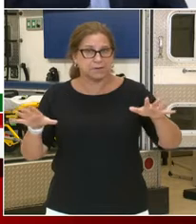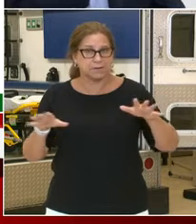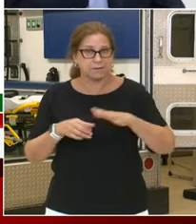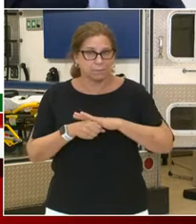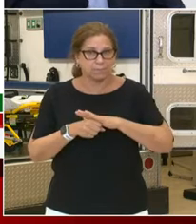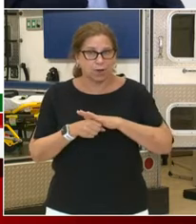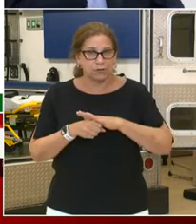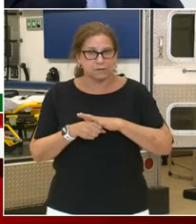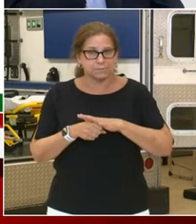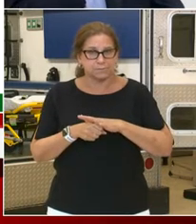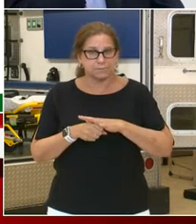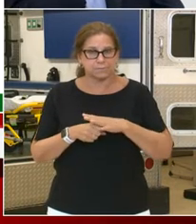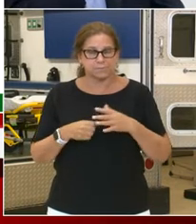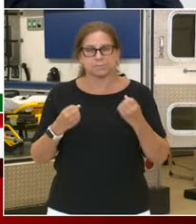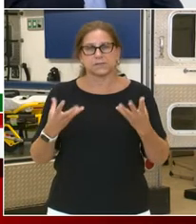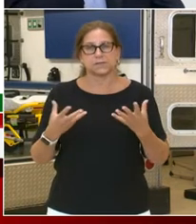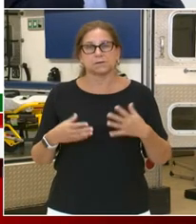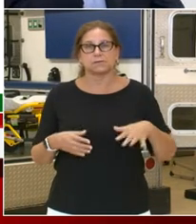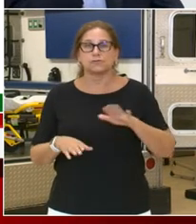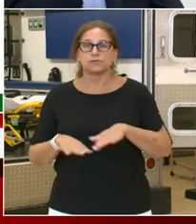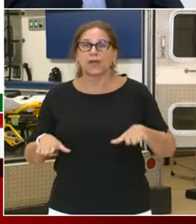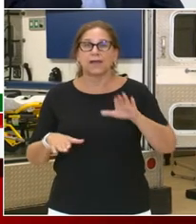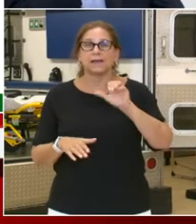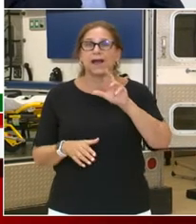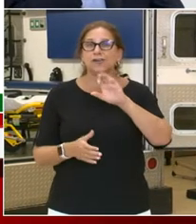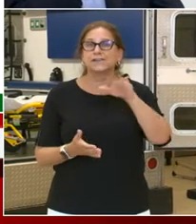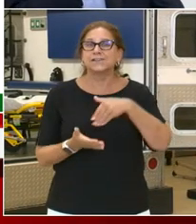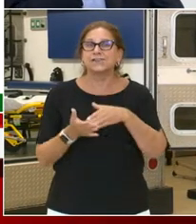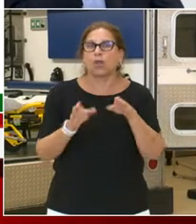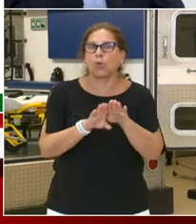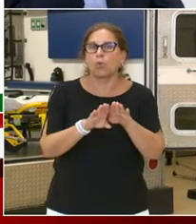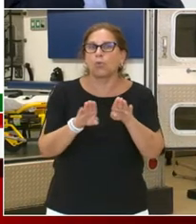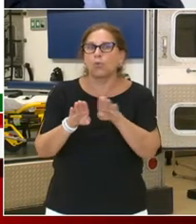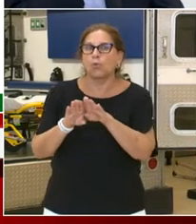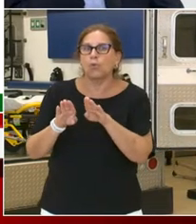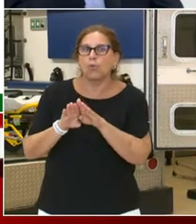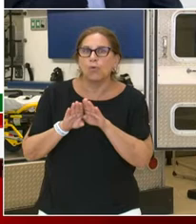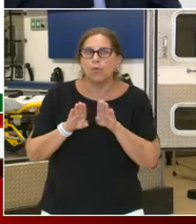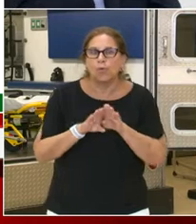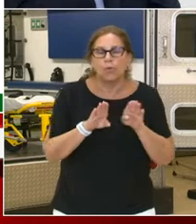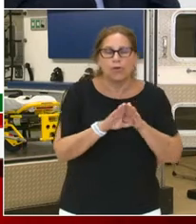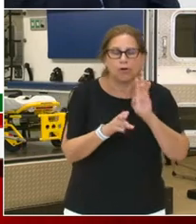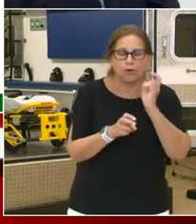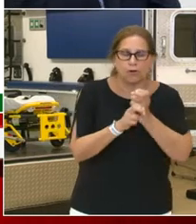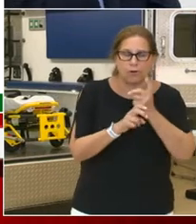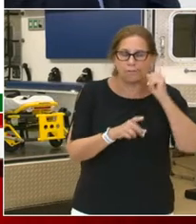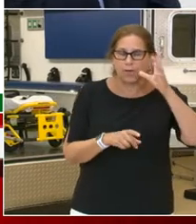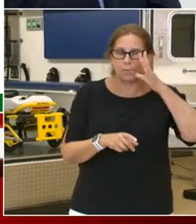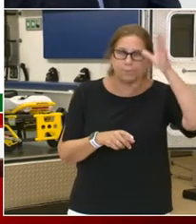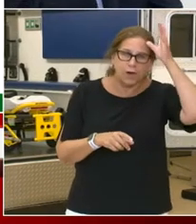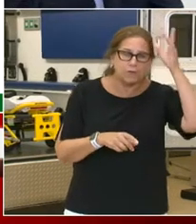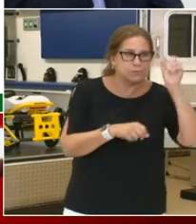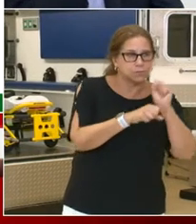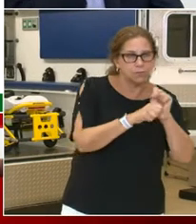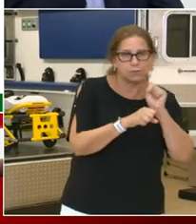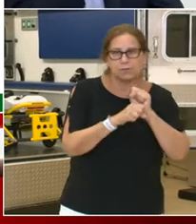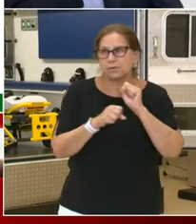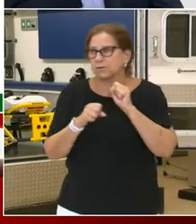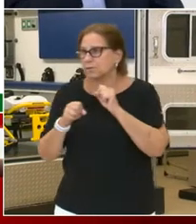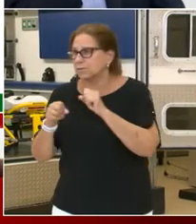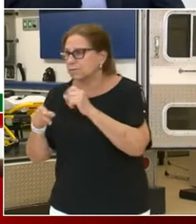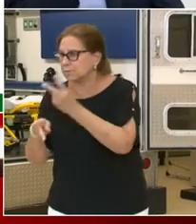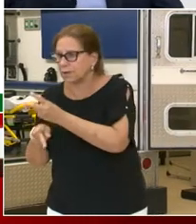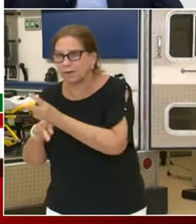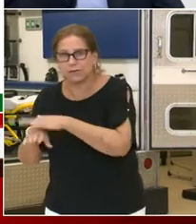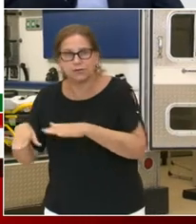open. The mayor has put into this budget a few different methods of trying to ensure that we retain these workers and respect them,